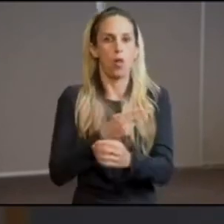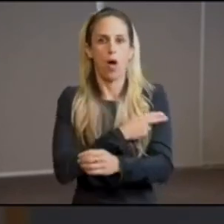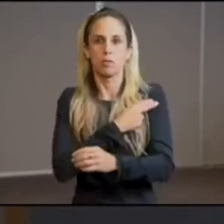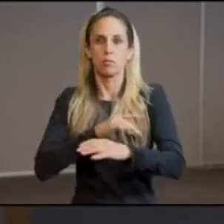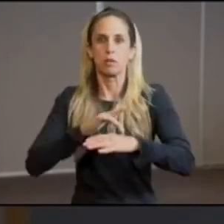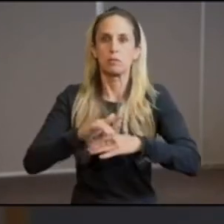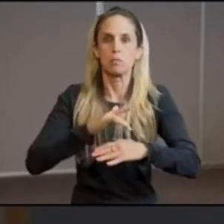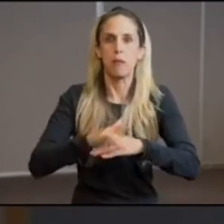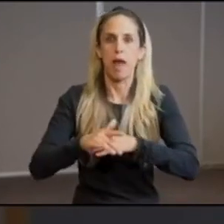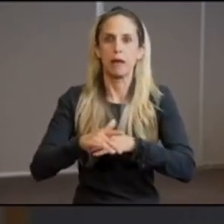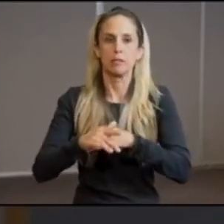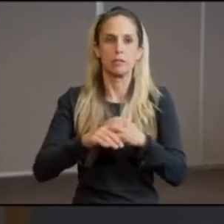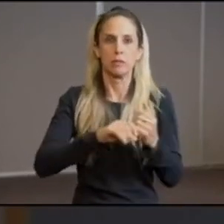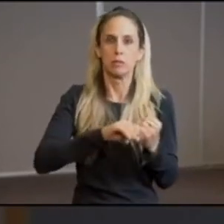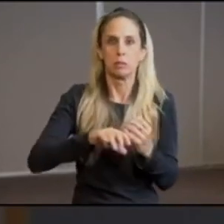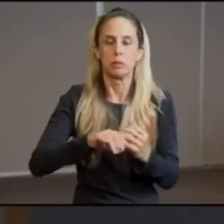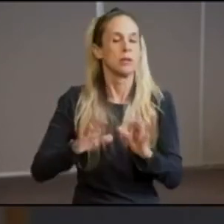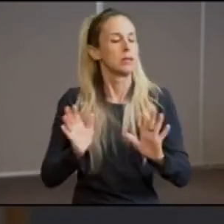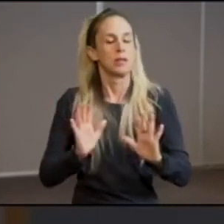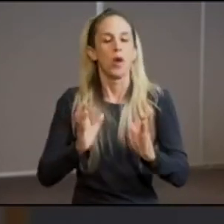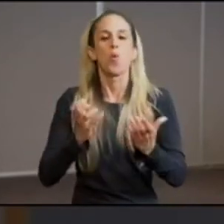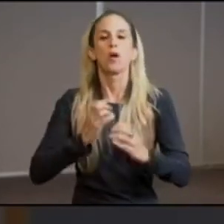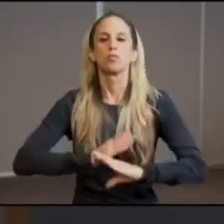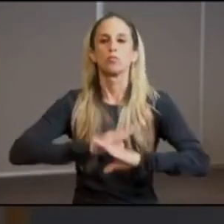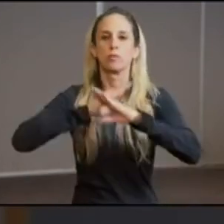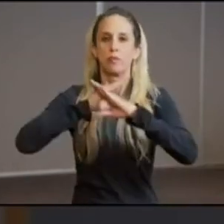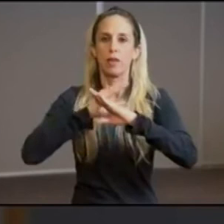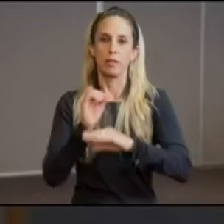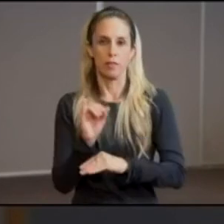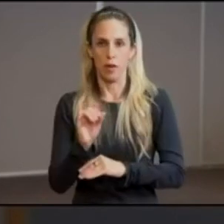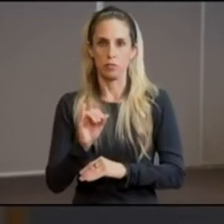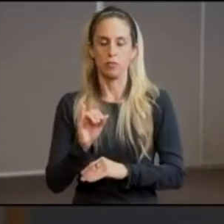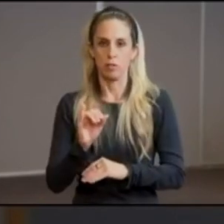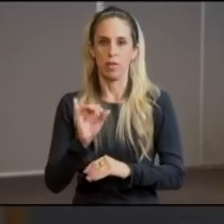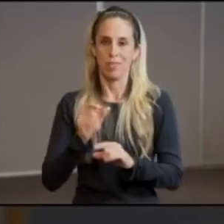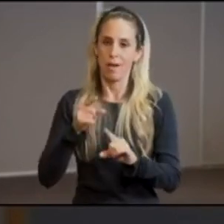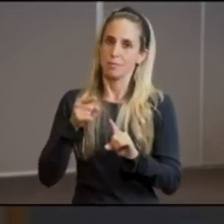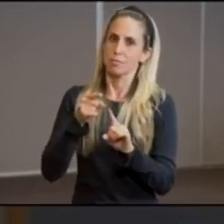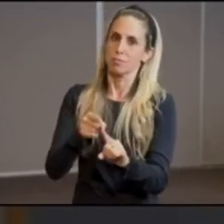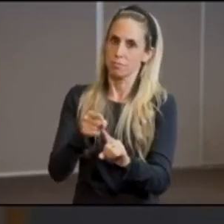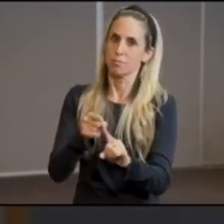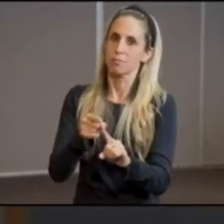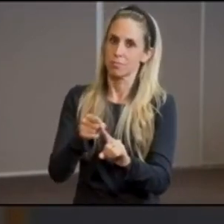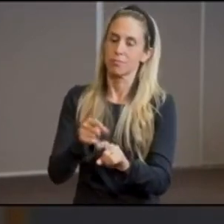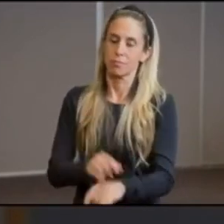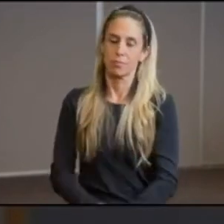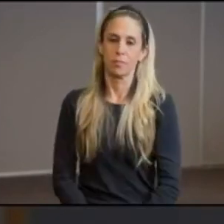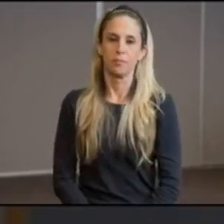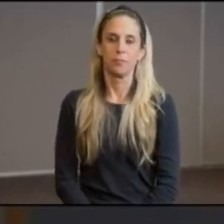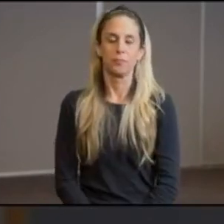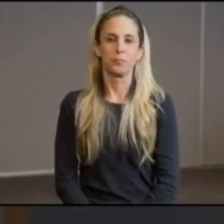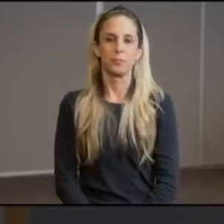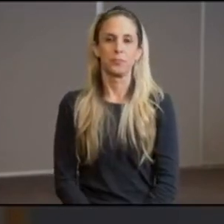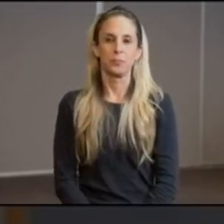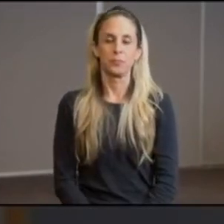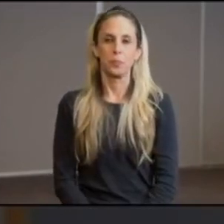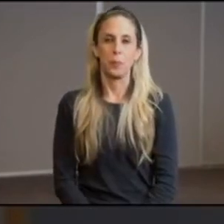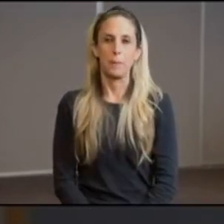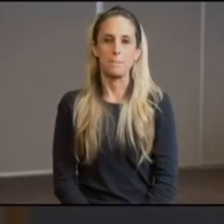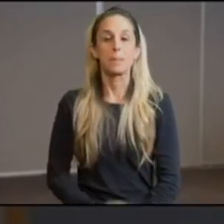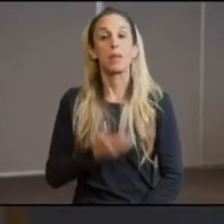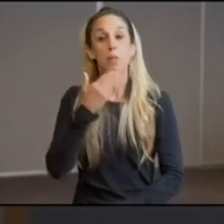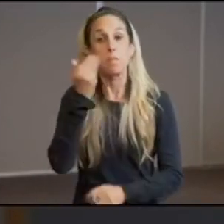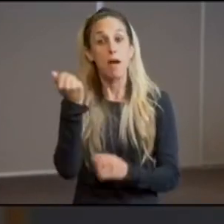system. We want to prevent infections. That's the ultimate goal. So we're